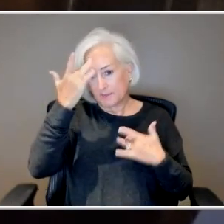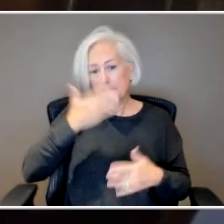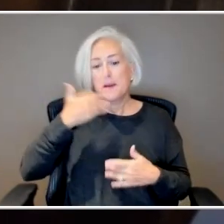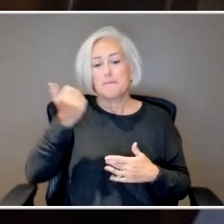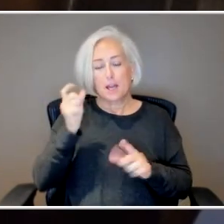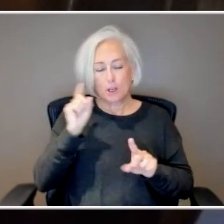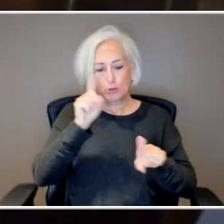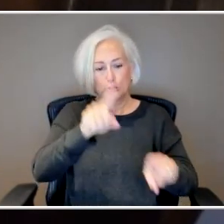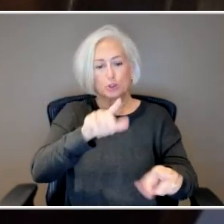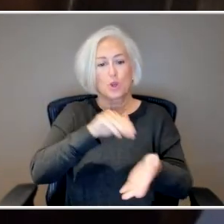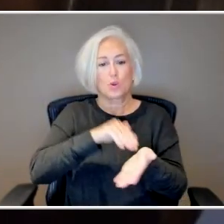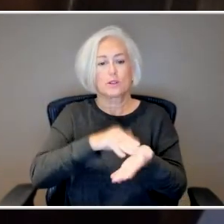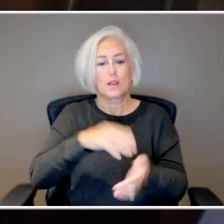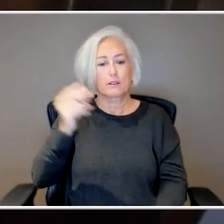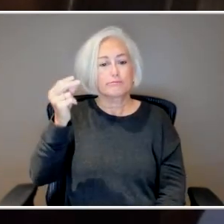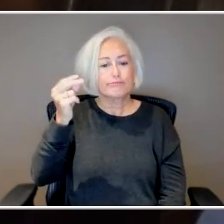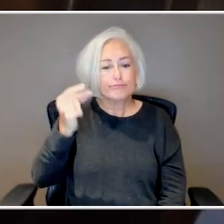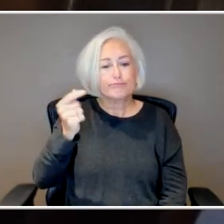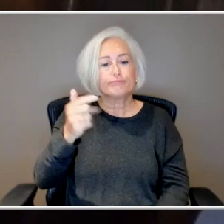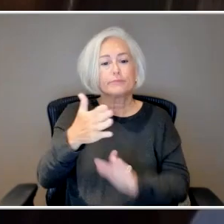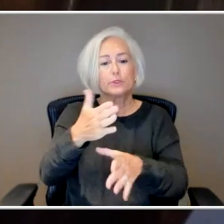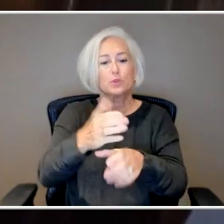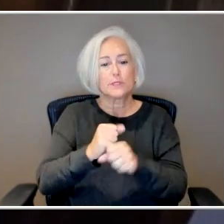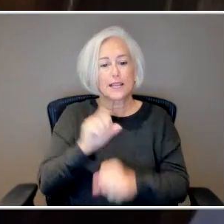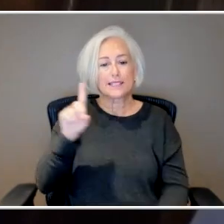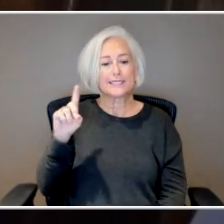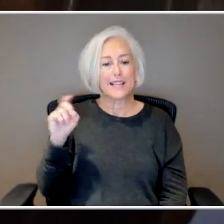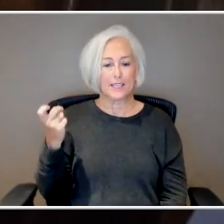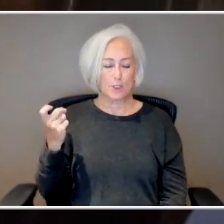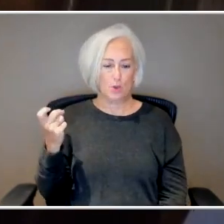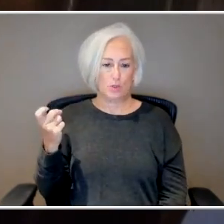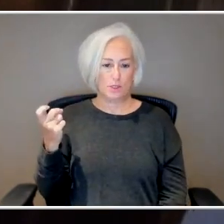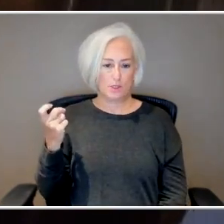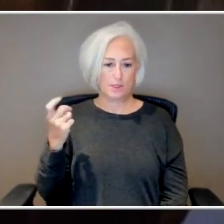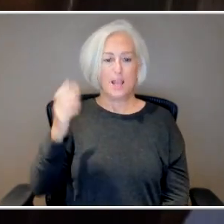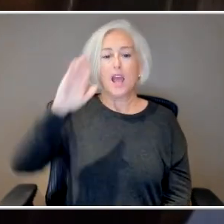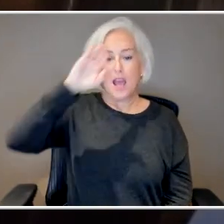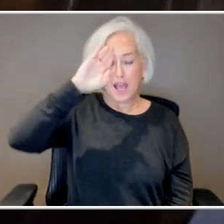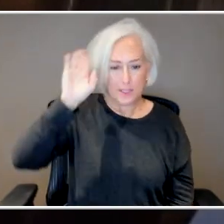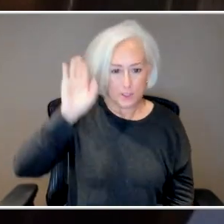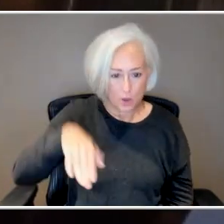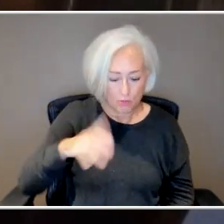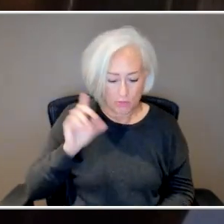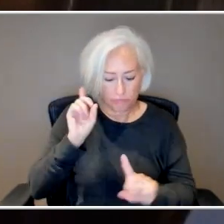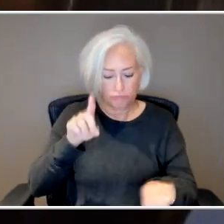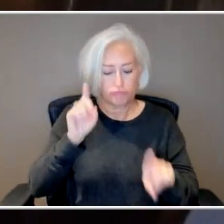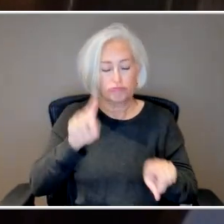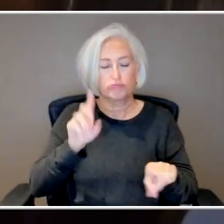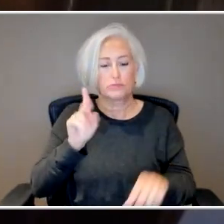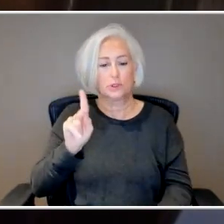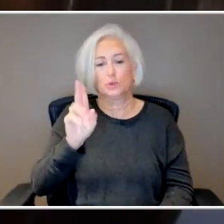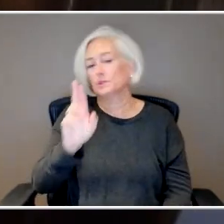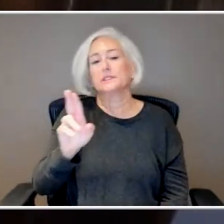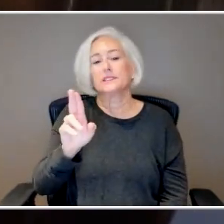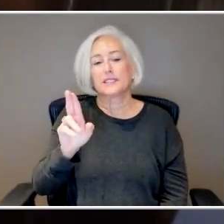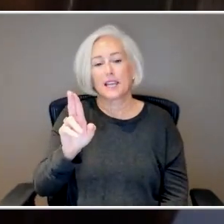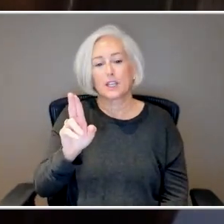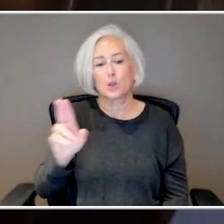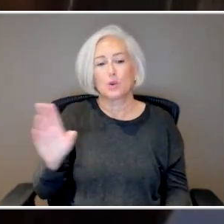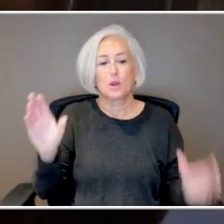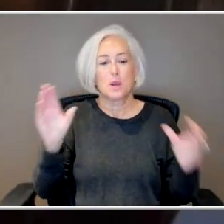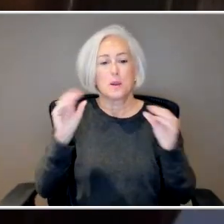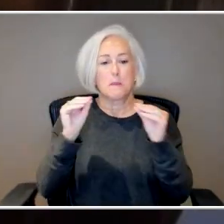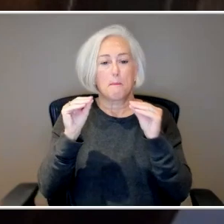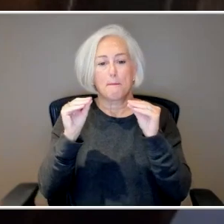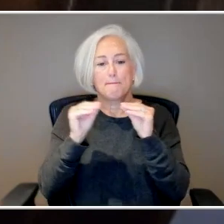seen and diagnosed. I know that maybe going to KU is more of an extreme,